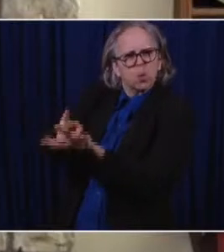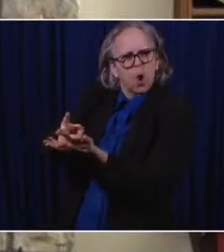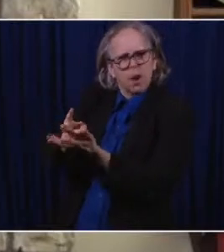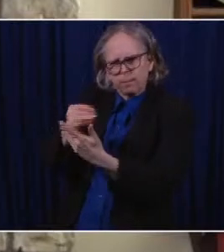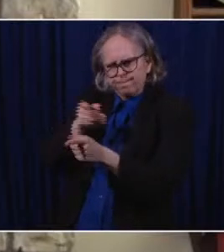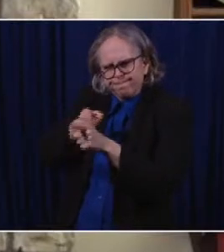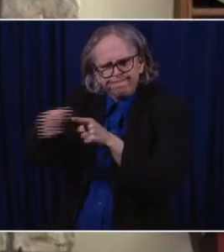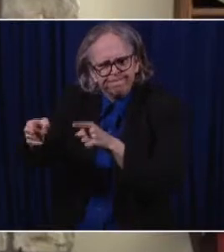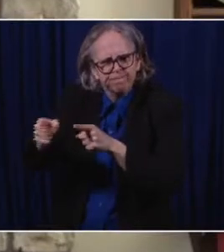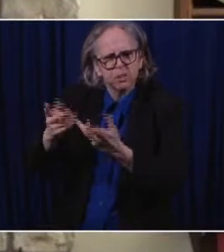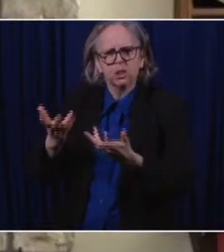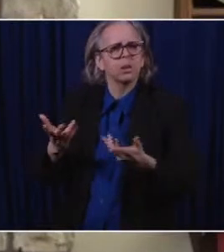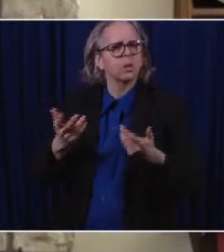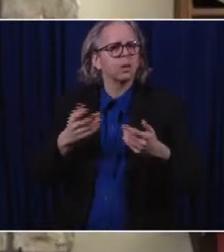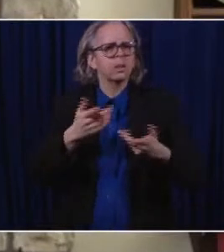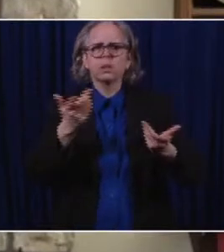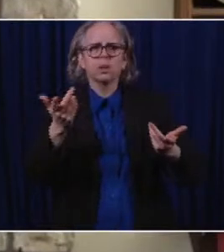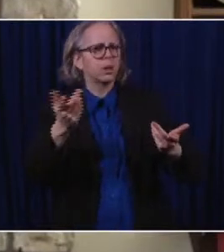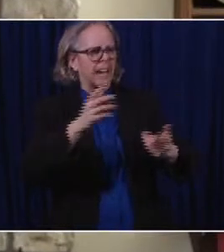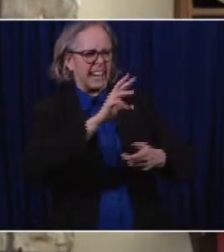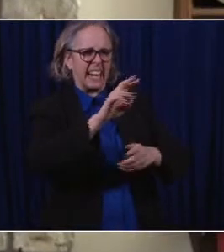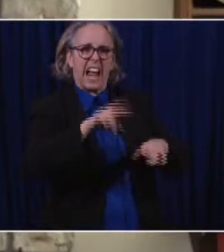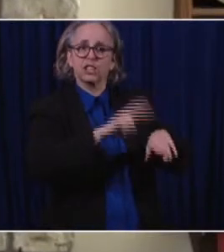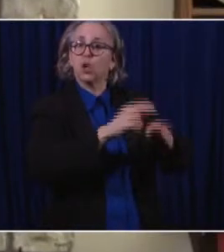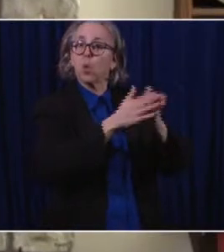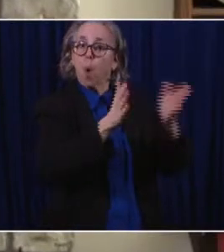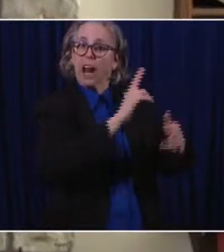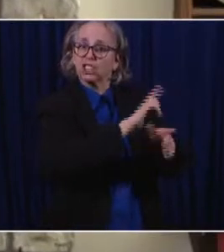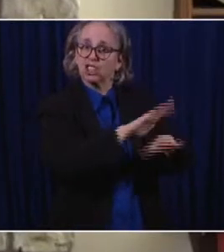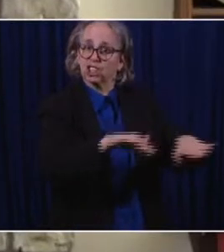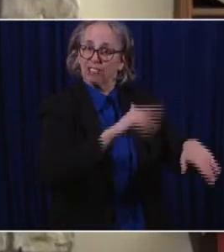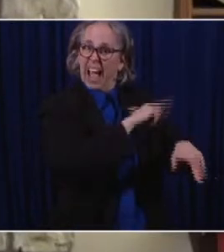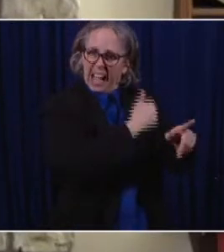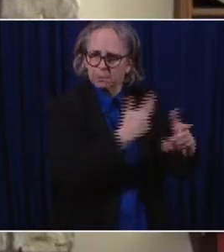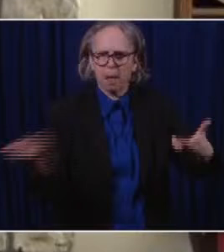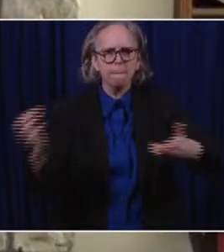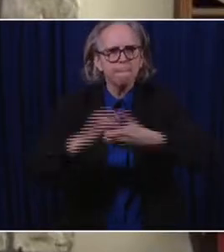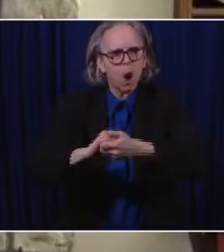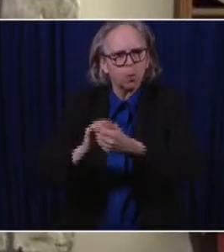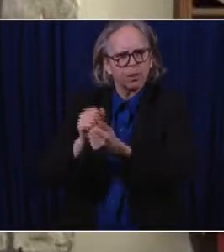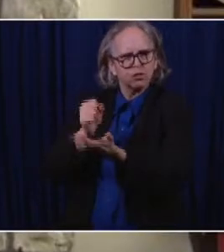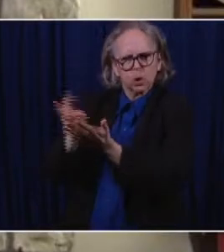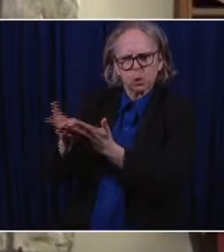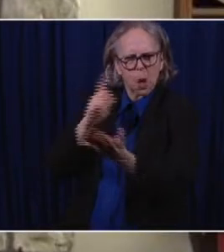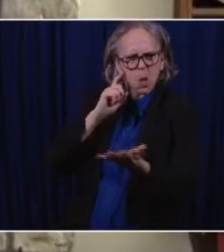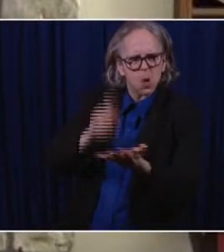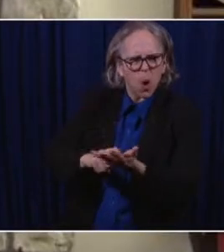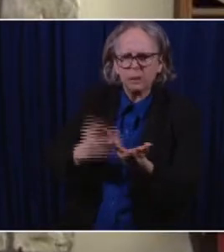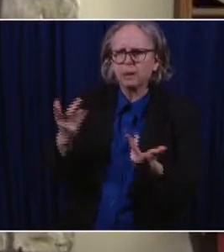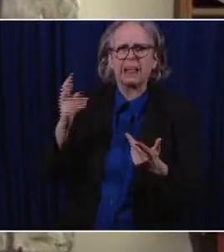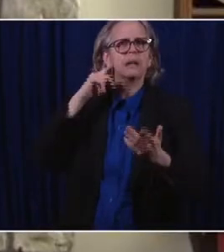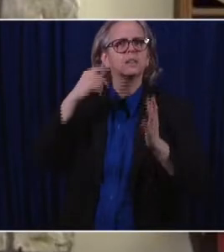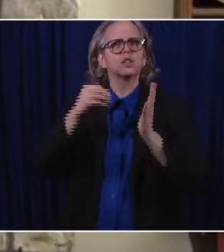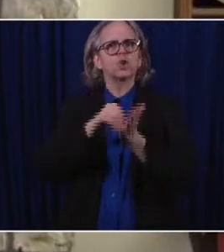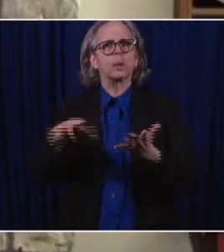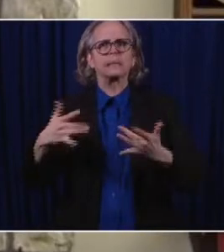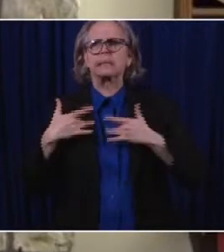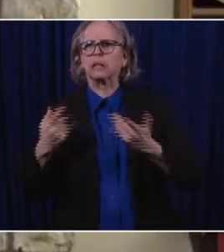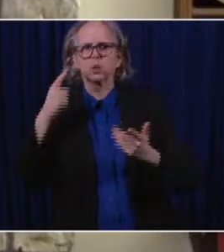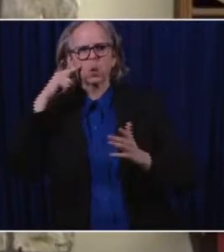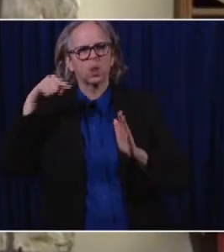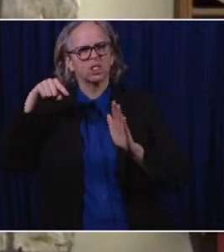Hospital, to implement the Signs of Suicide program in all middle and high schools across the